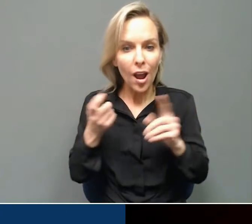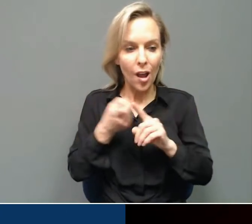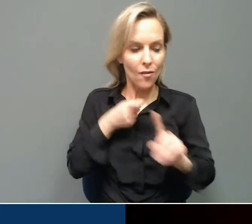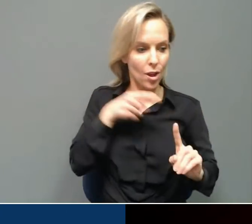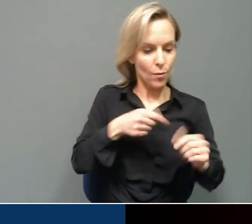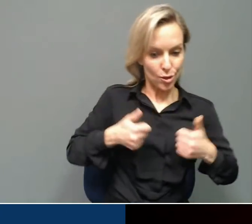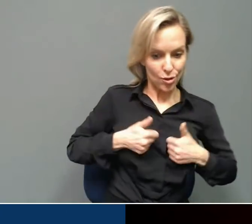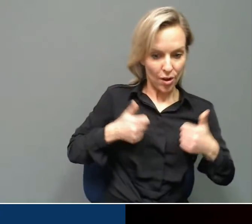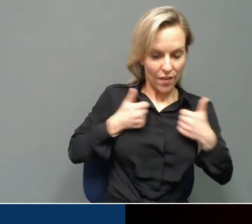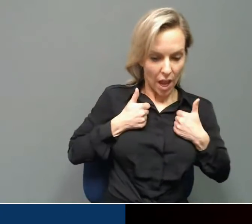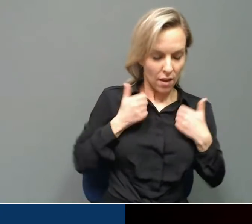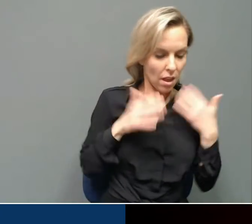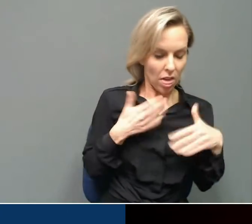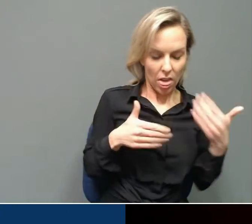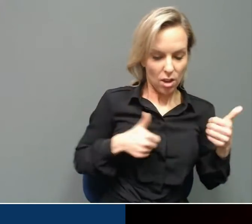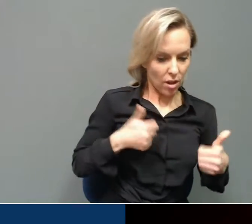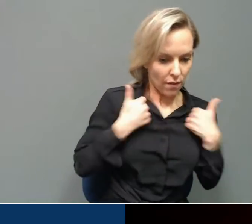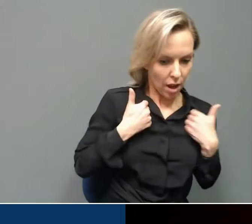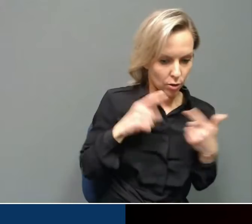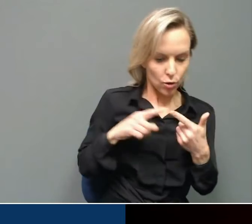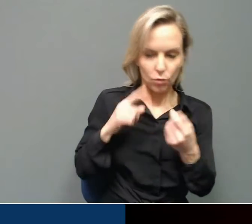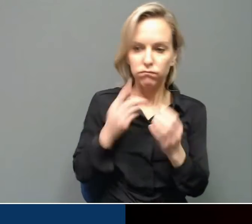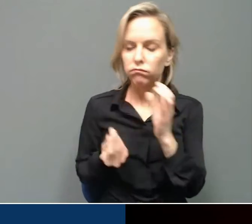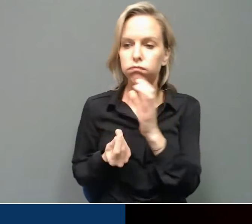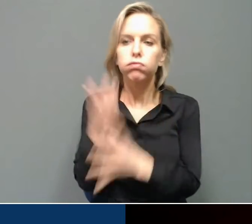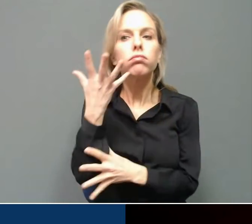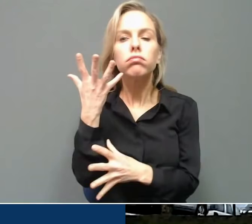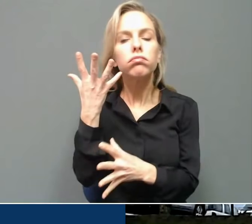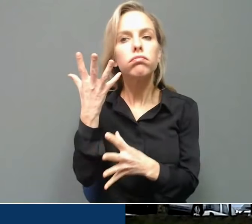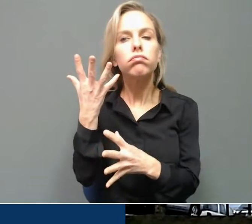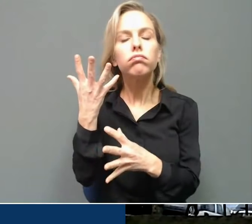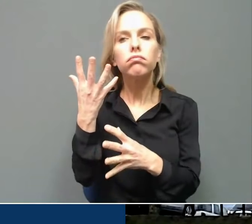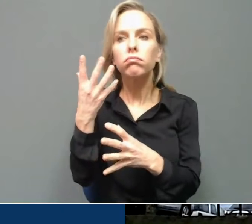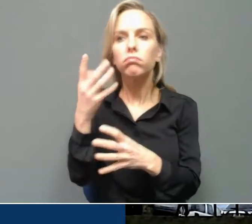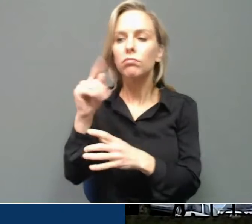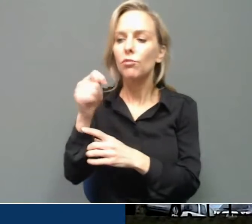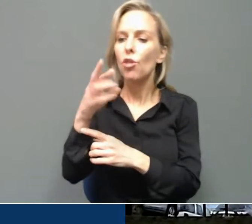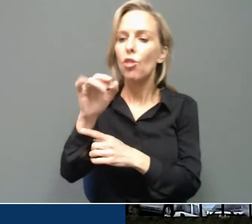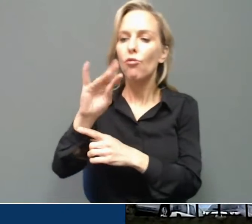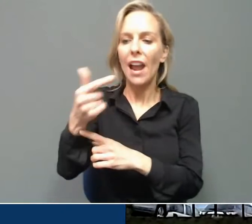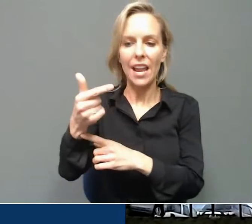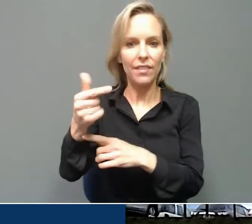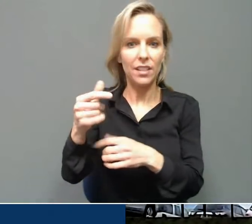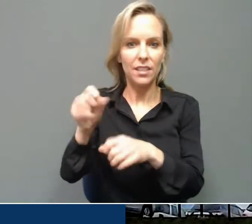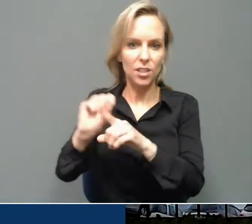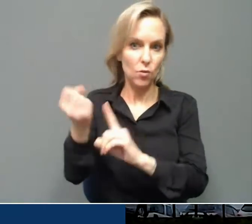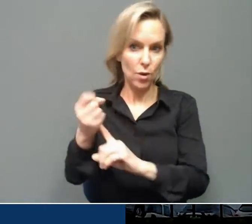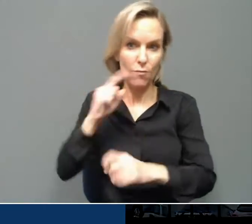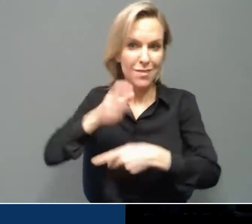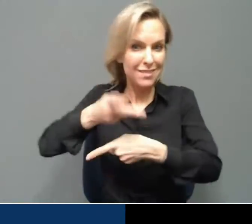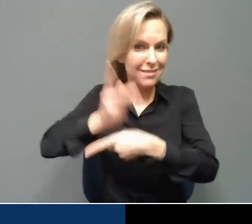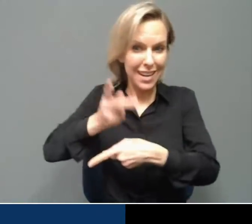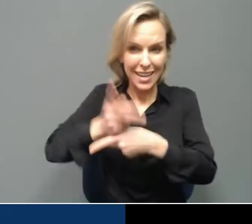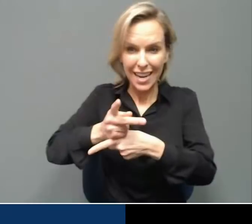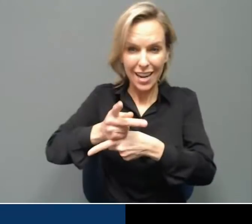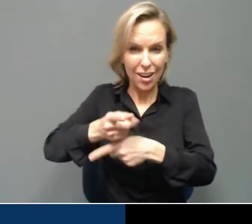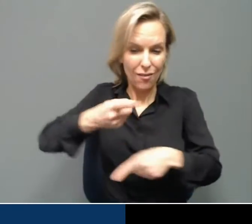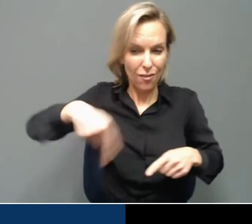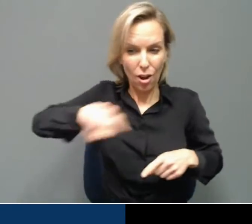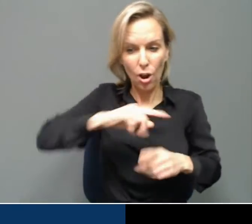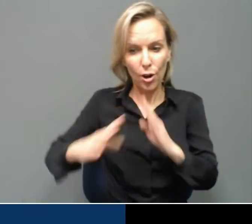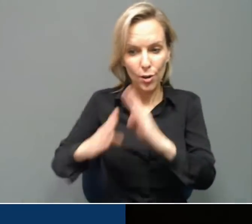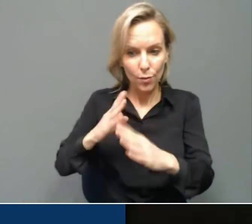mode to a thriving situation. We're taking care of our community, we're